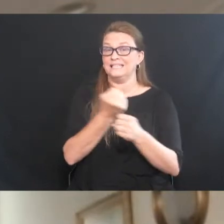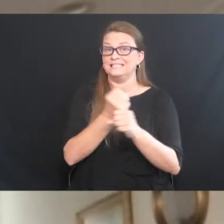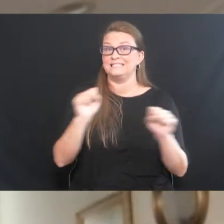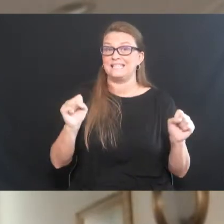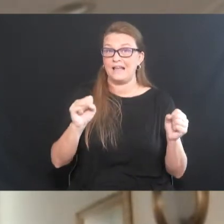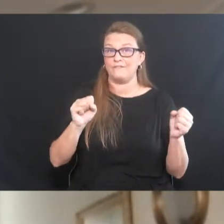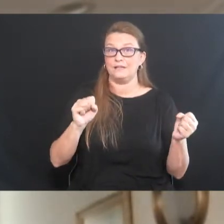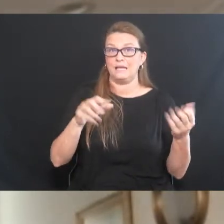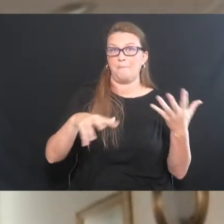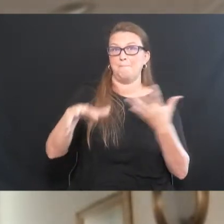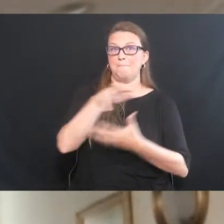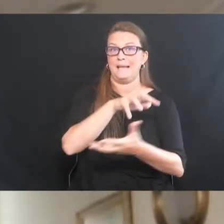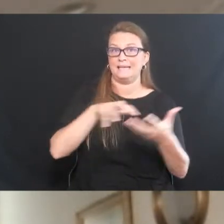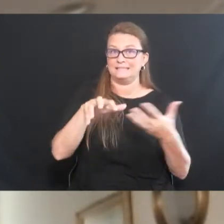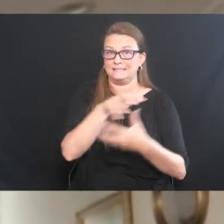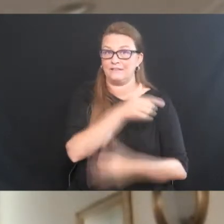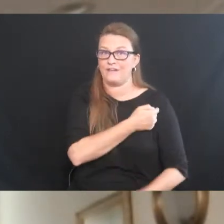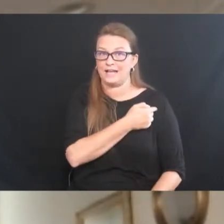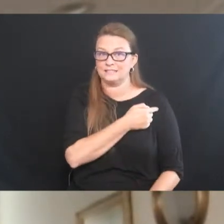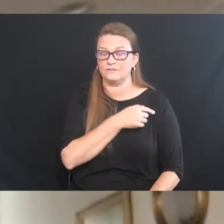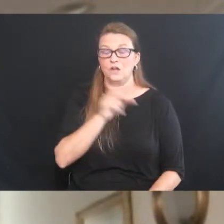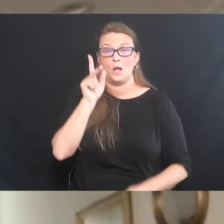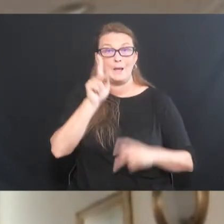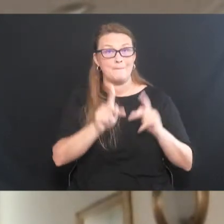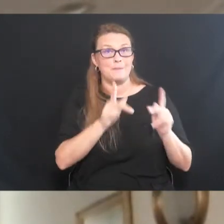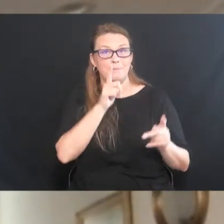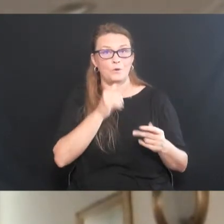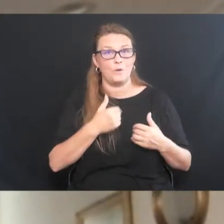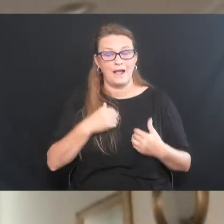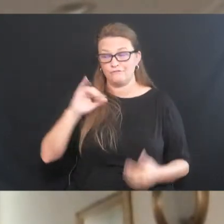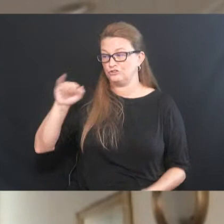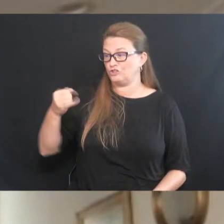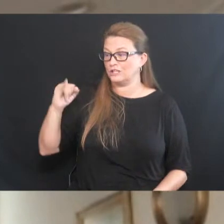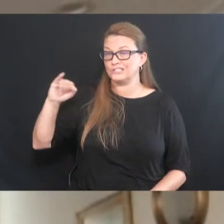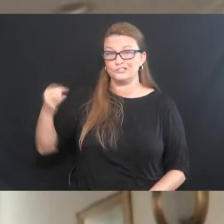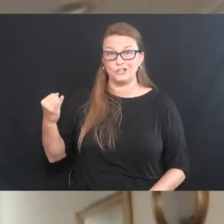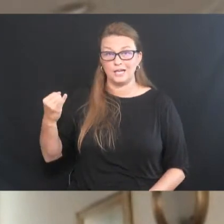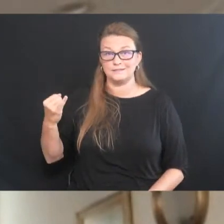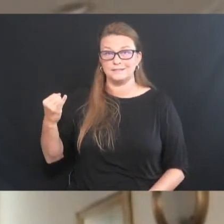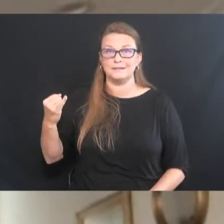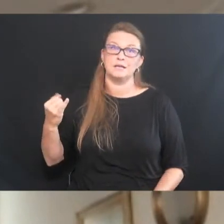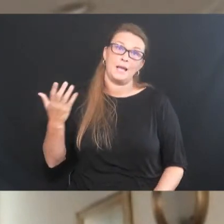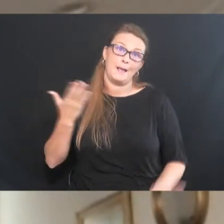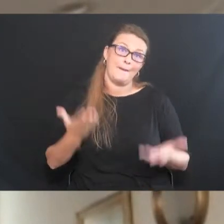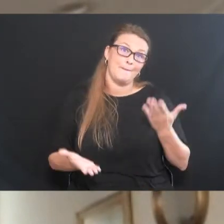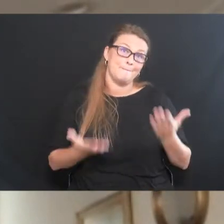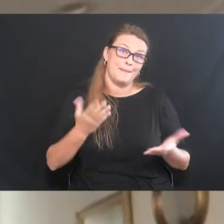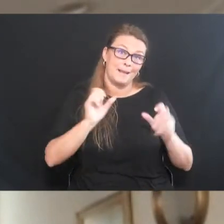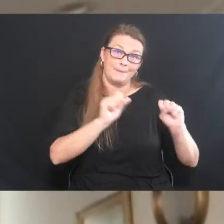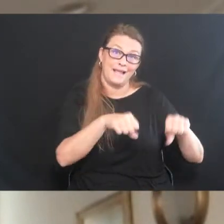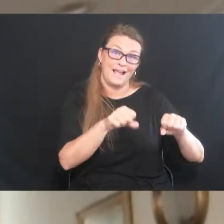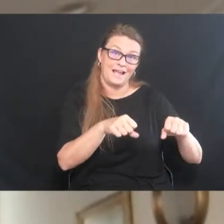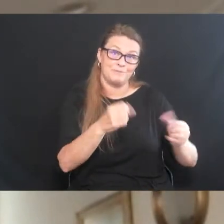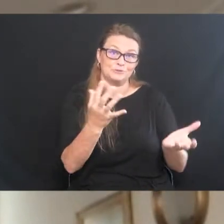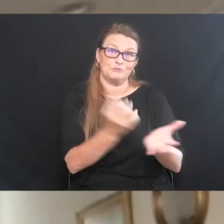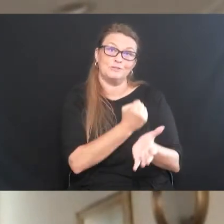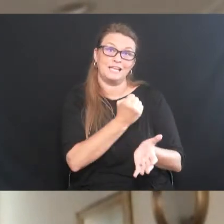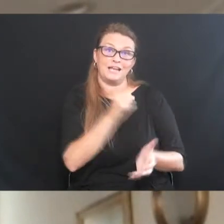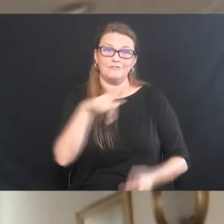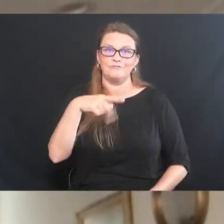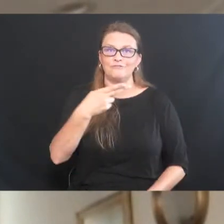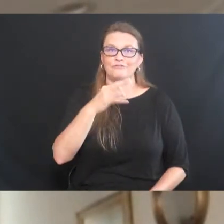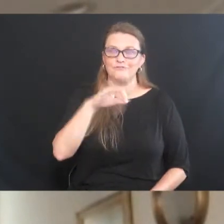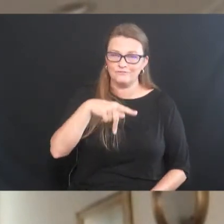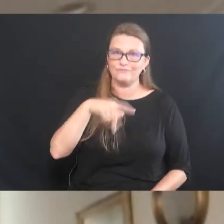match vaccines. So for instance, those folks that got the Johnson & Johnson vaccine may be able to get a Pfizer